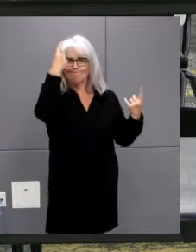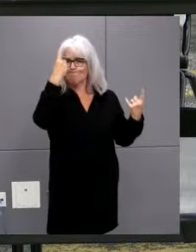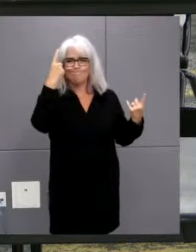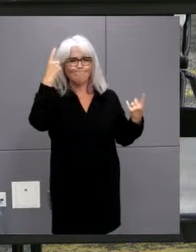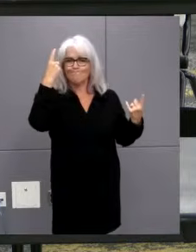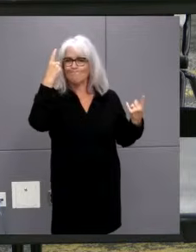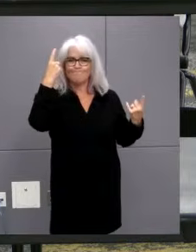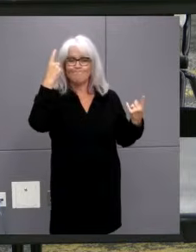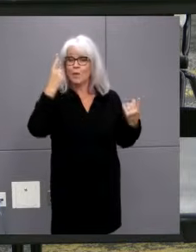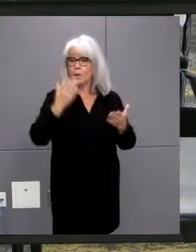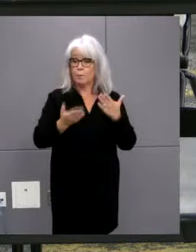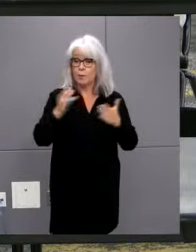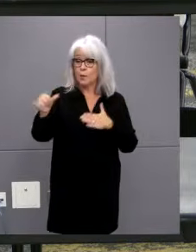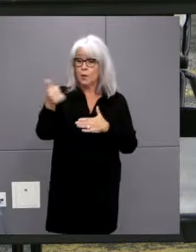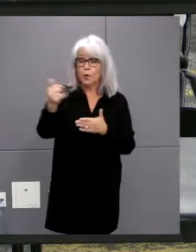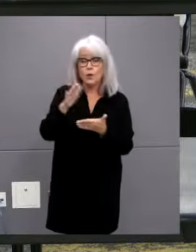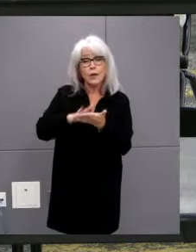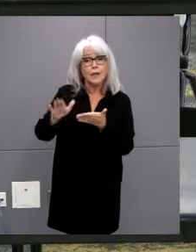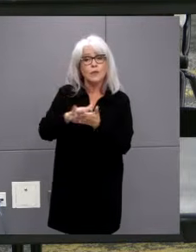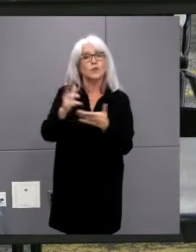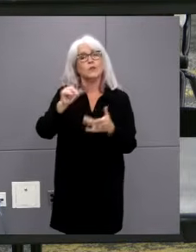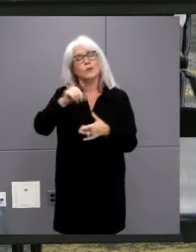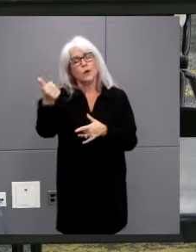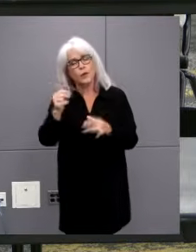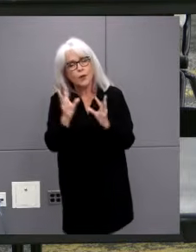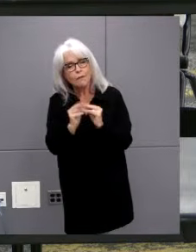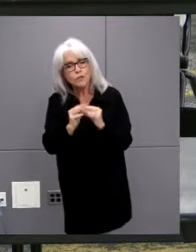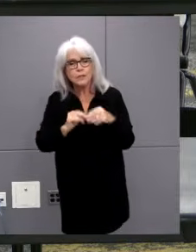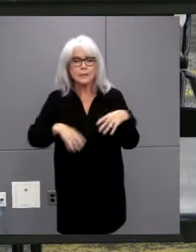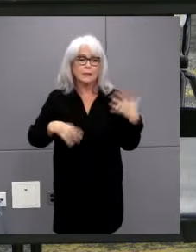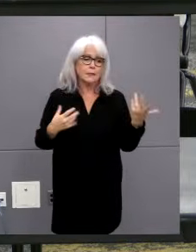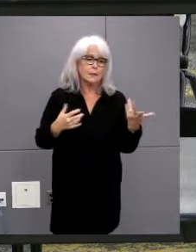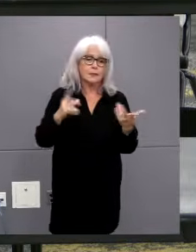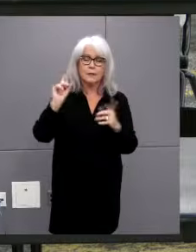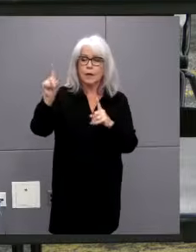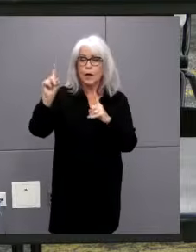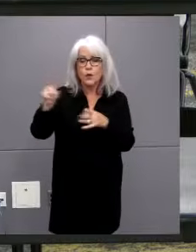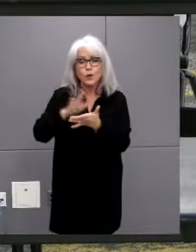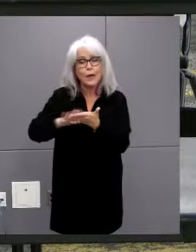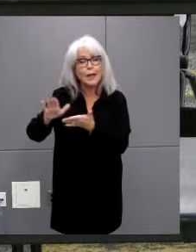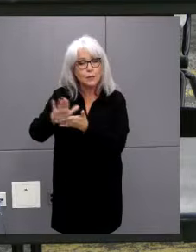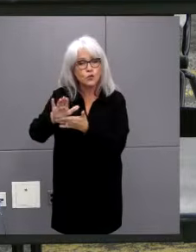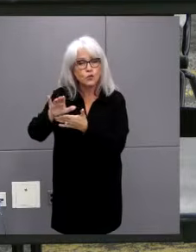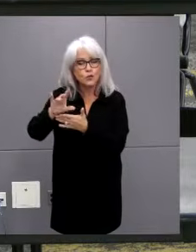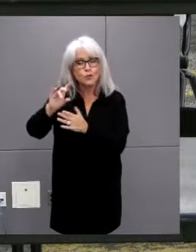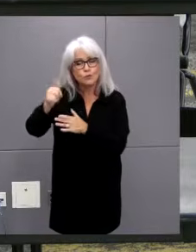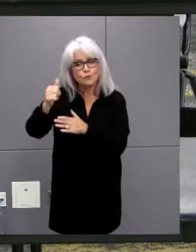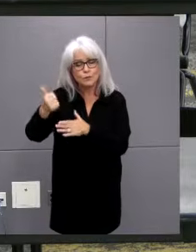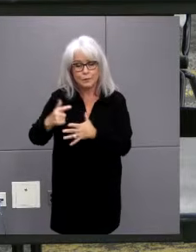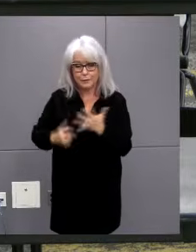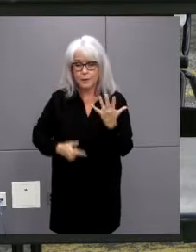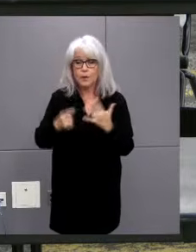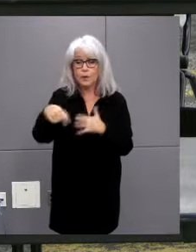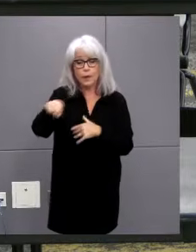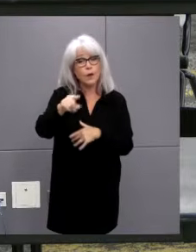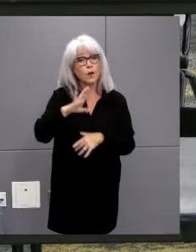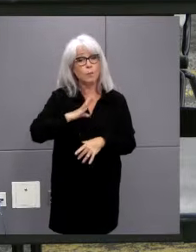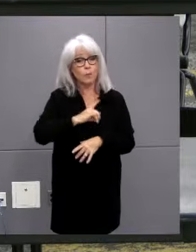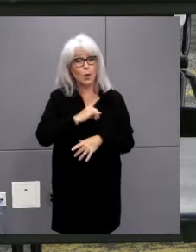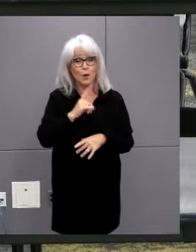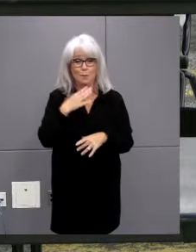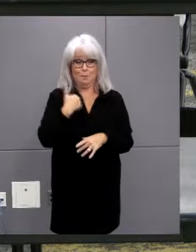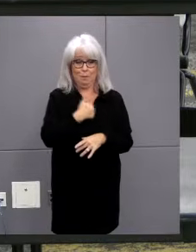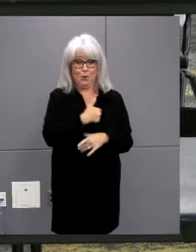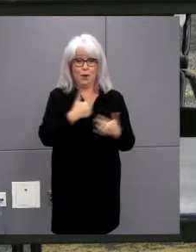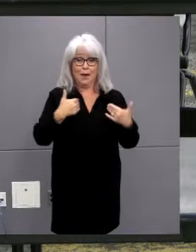other colleges, when we go to conferences and things like that, many other colleges, their board members have